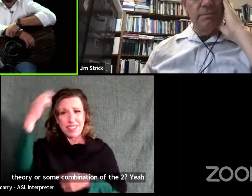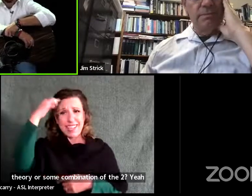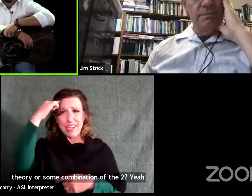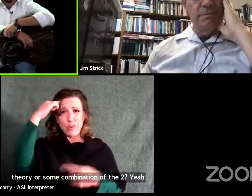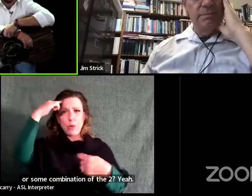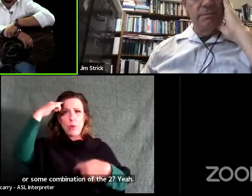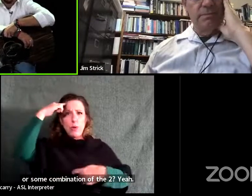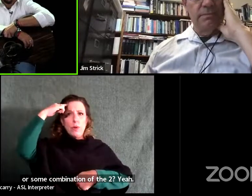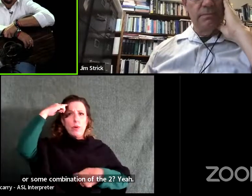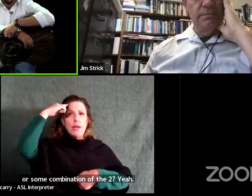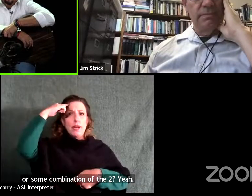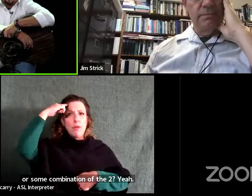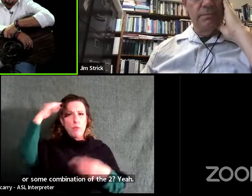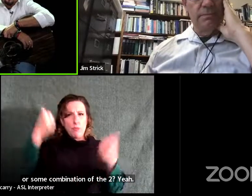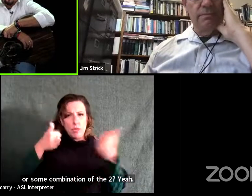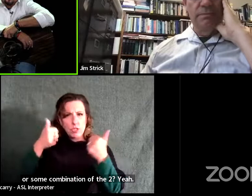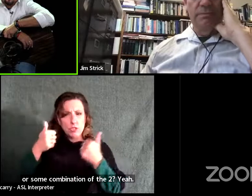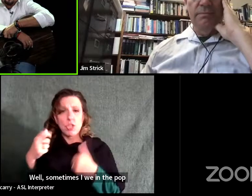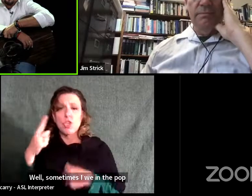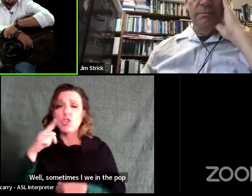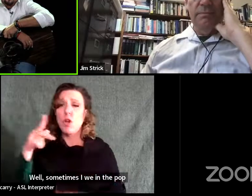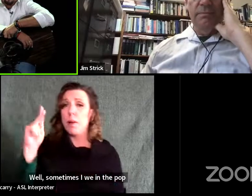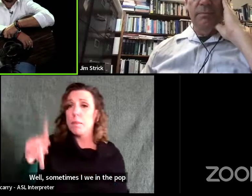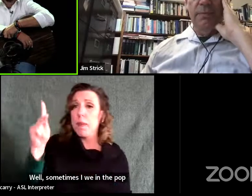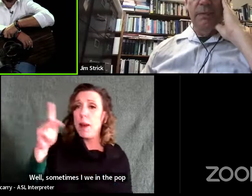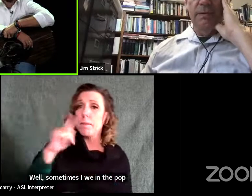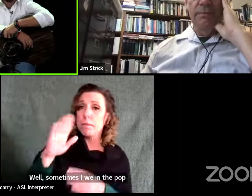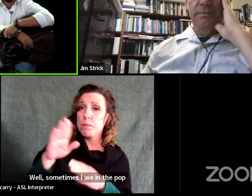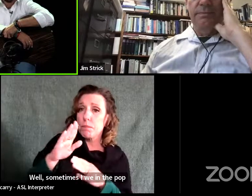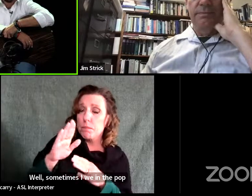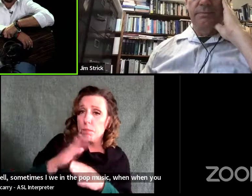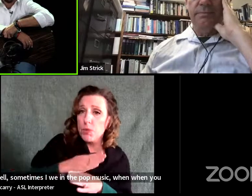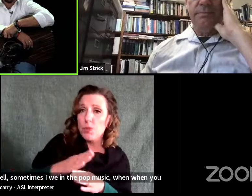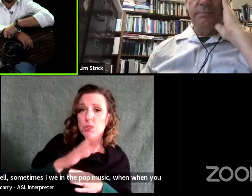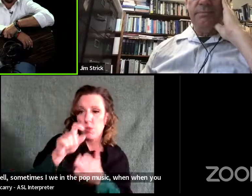pop music, when you write songs for the industry or